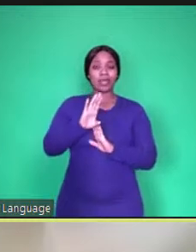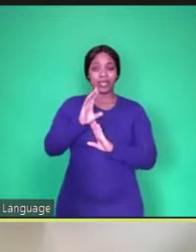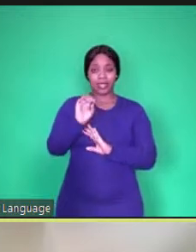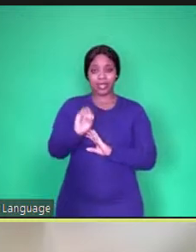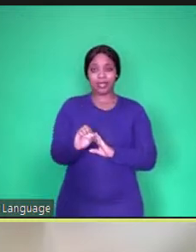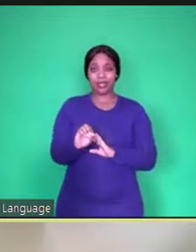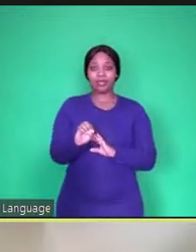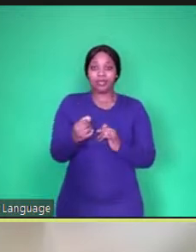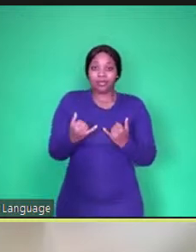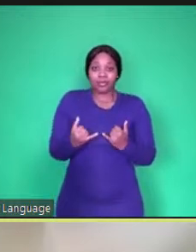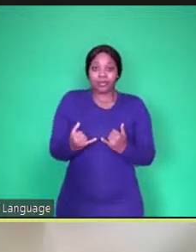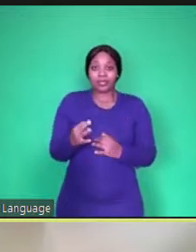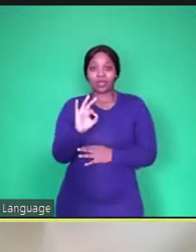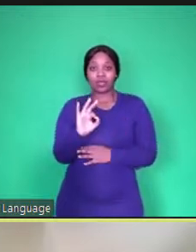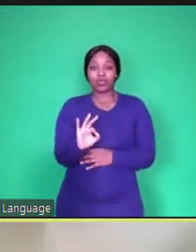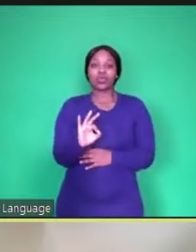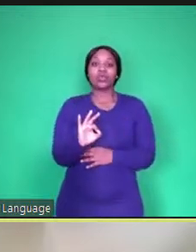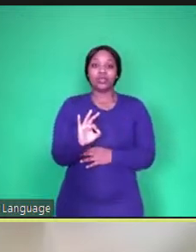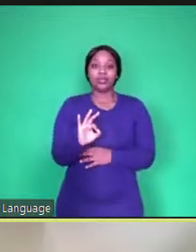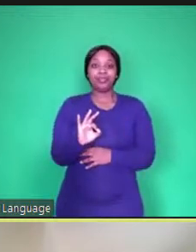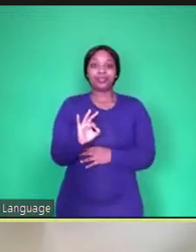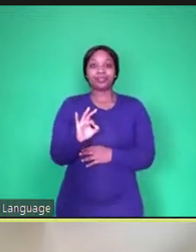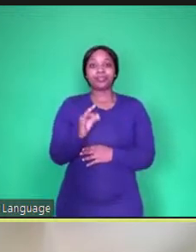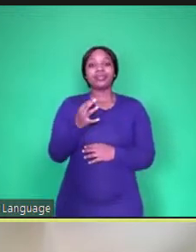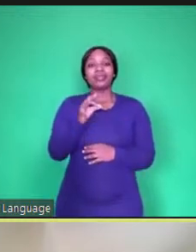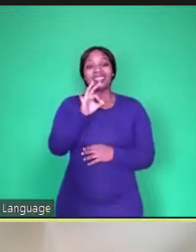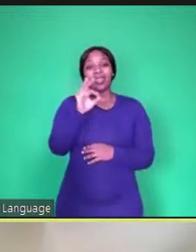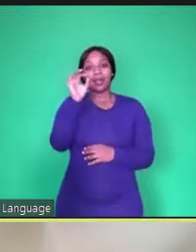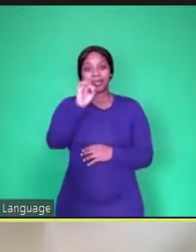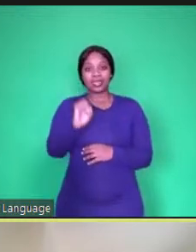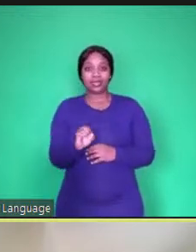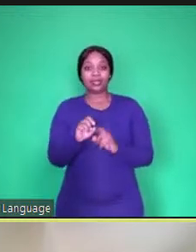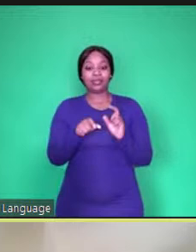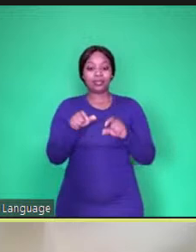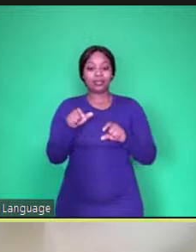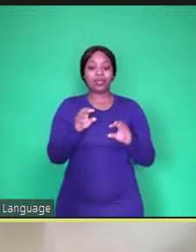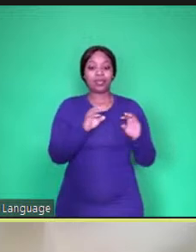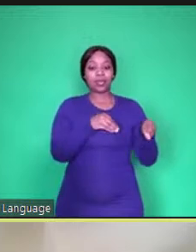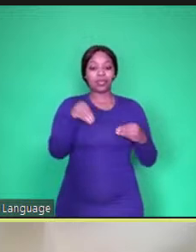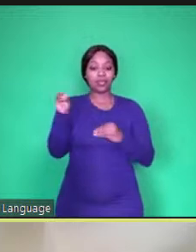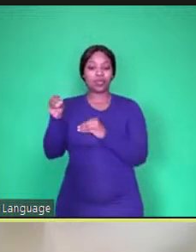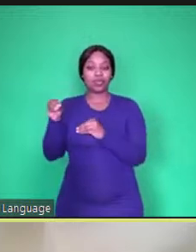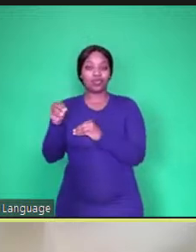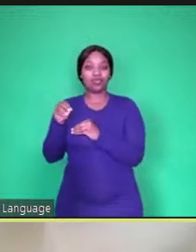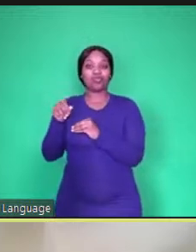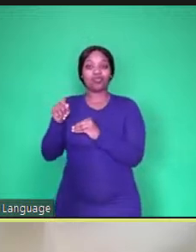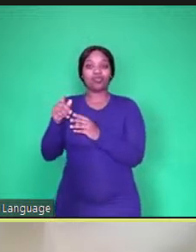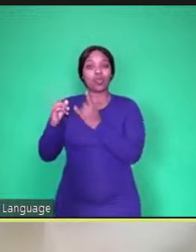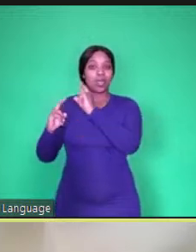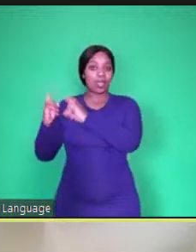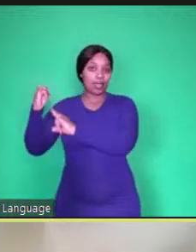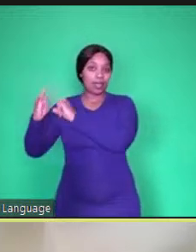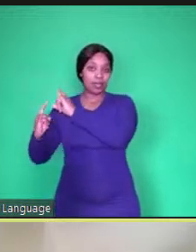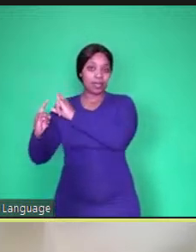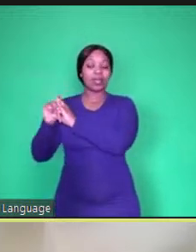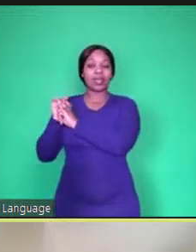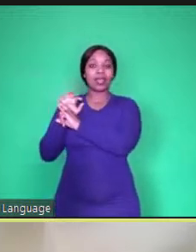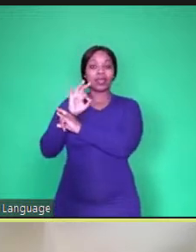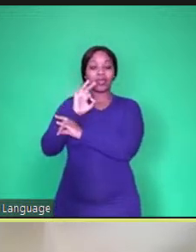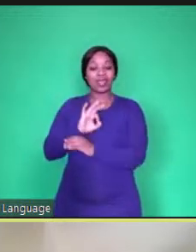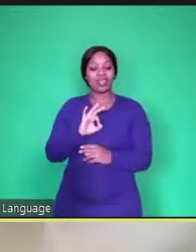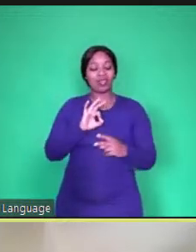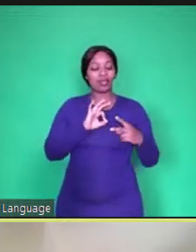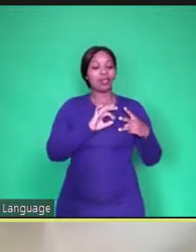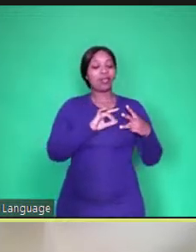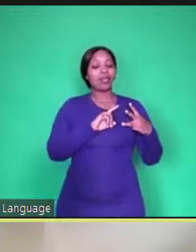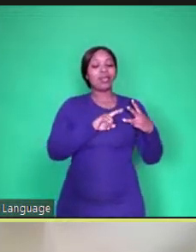3. In wave 1, we only had 43% people who have moved from rural to urban. But in wave 3,